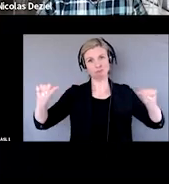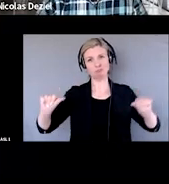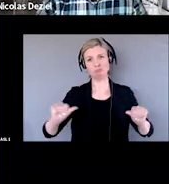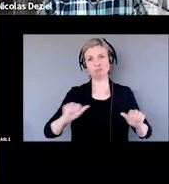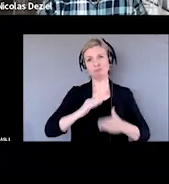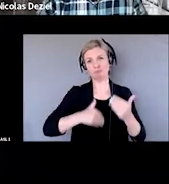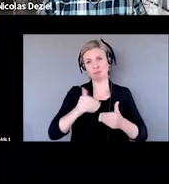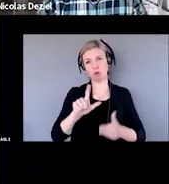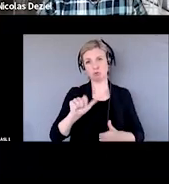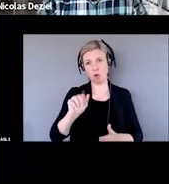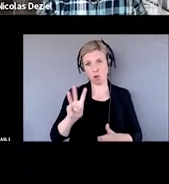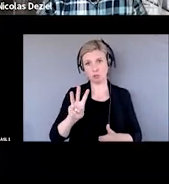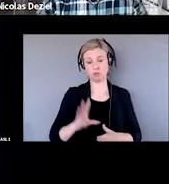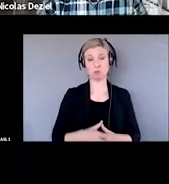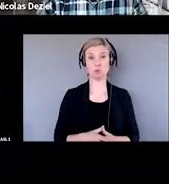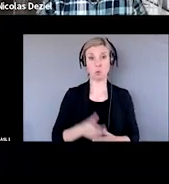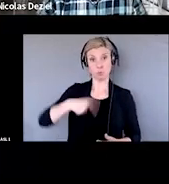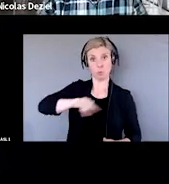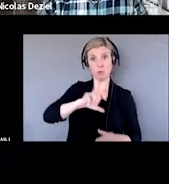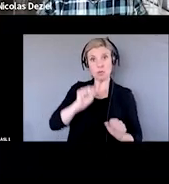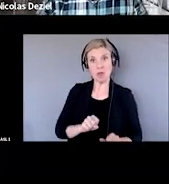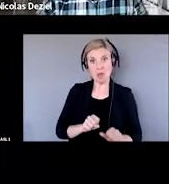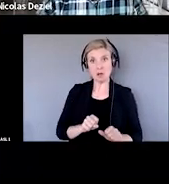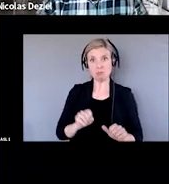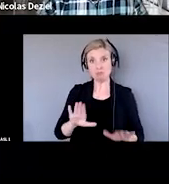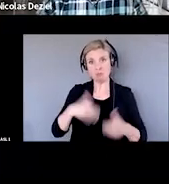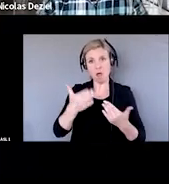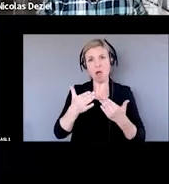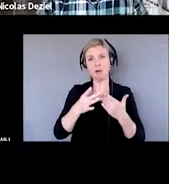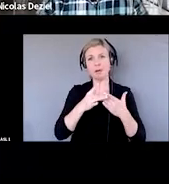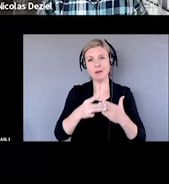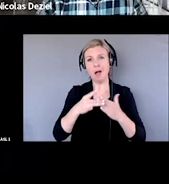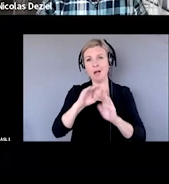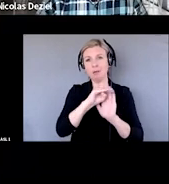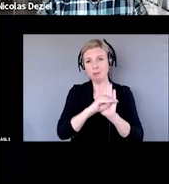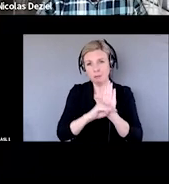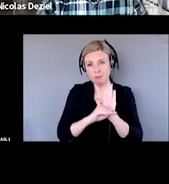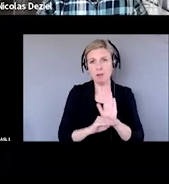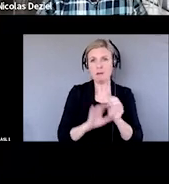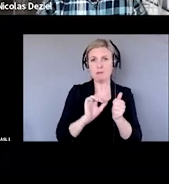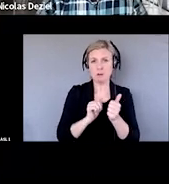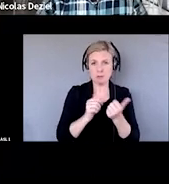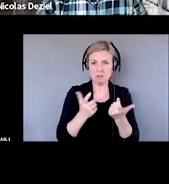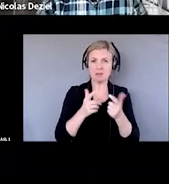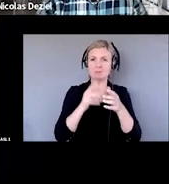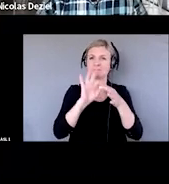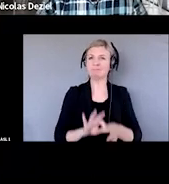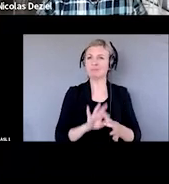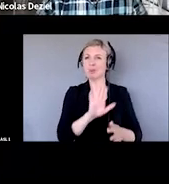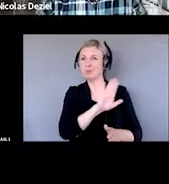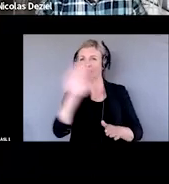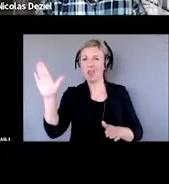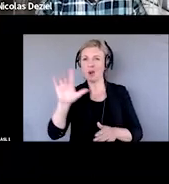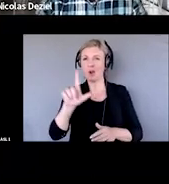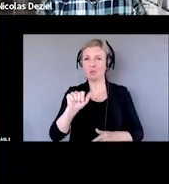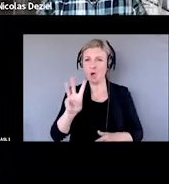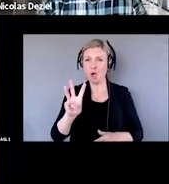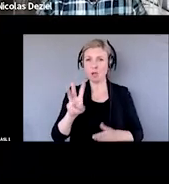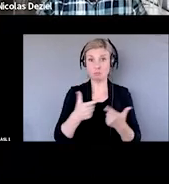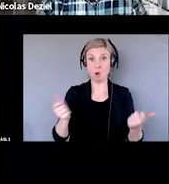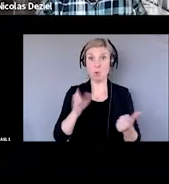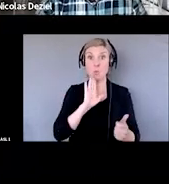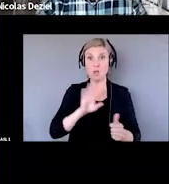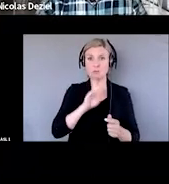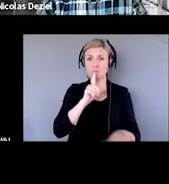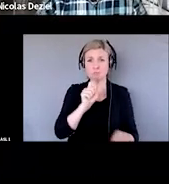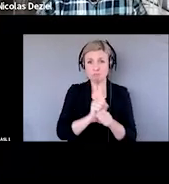protect your IP abroad. Now, they're overview guides. It's not going to tell you the fine detail of how it works and how much it costs,